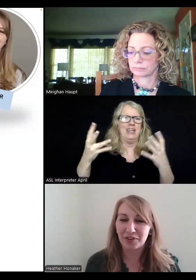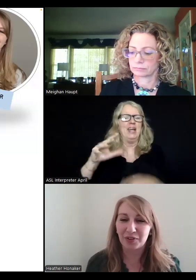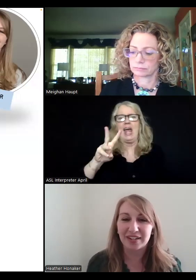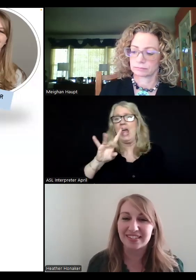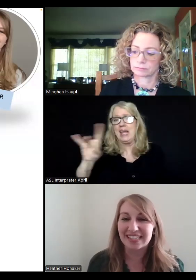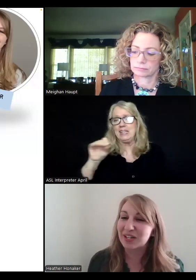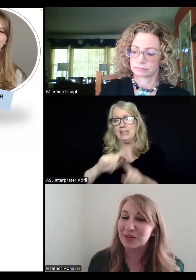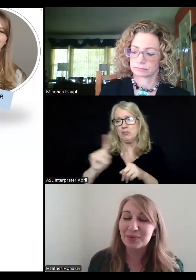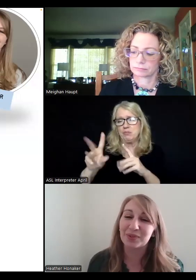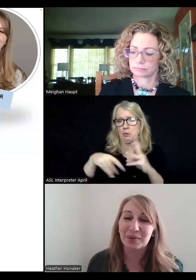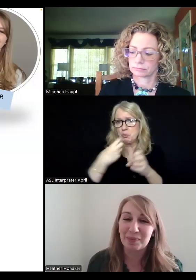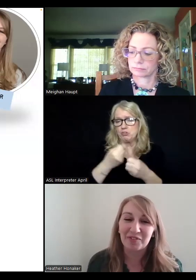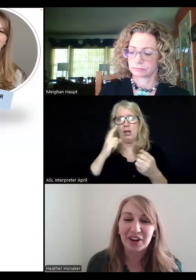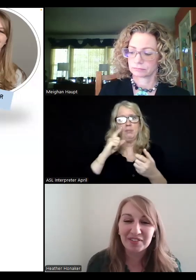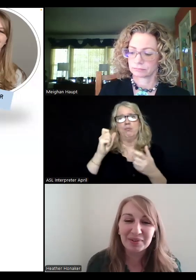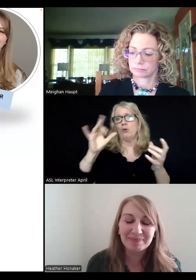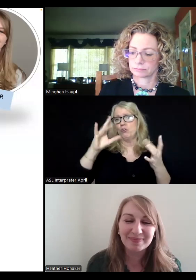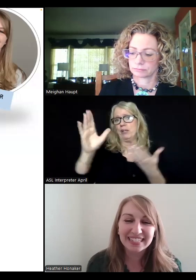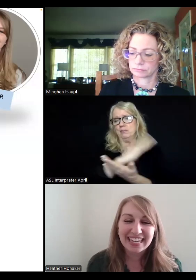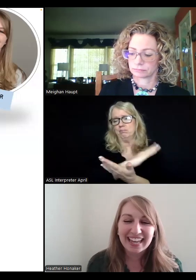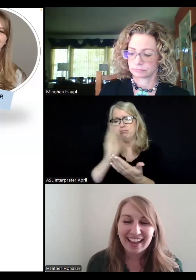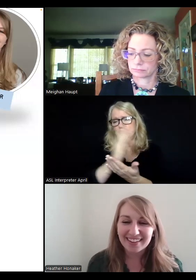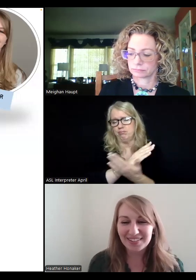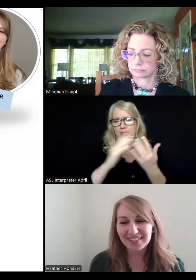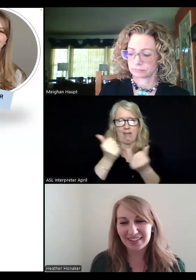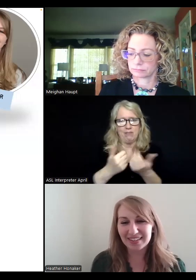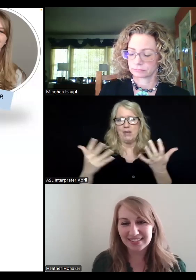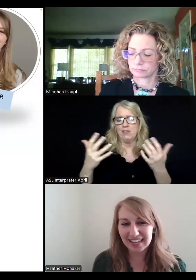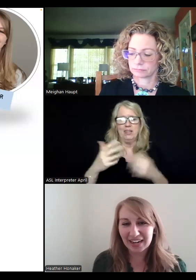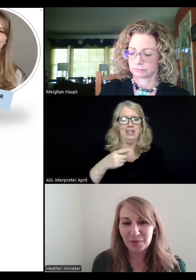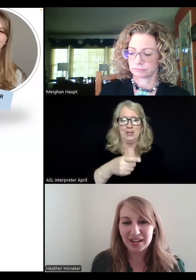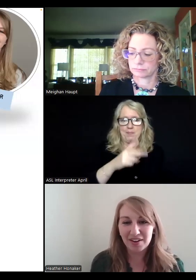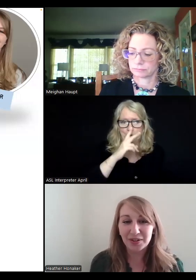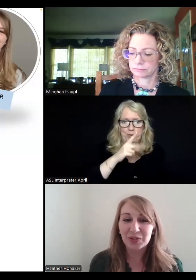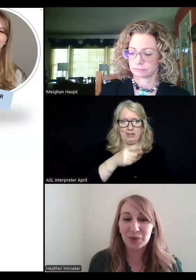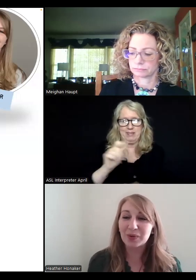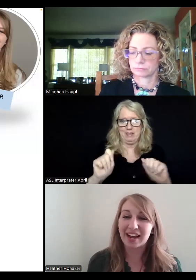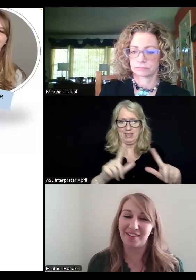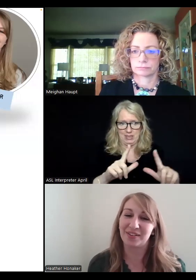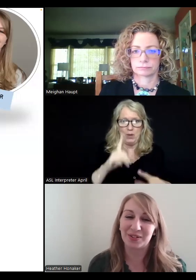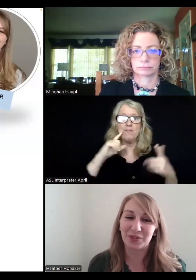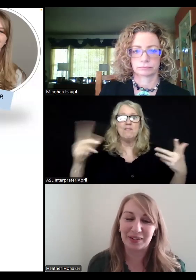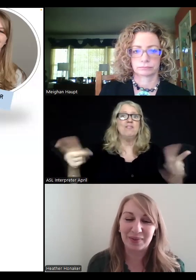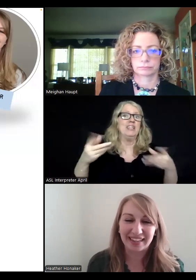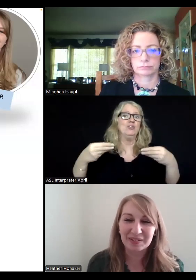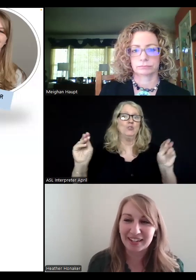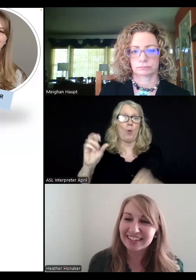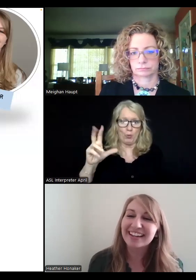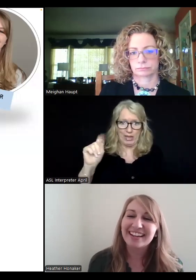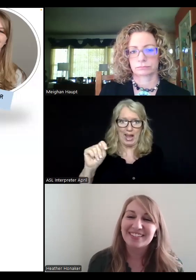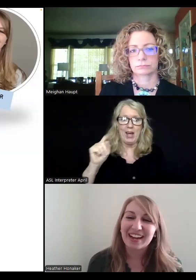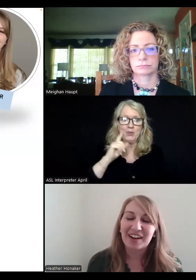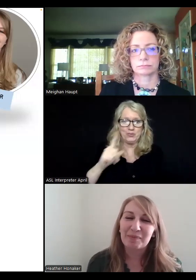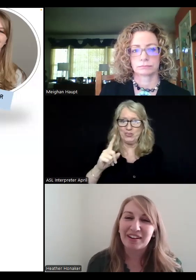that cover the crisis continuum, so there's something for everyone. As you can see on this slide, we are sold out. There's a join waitlist